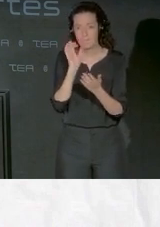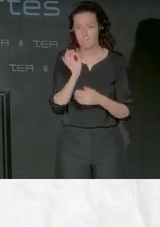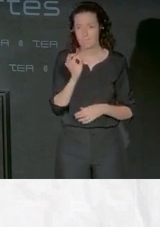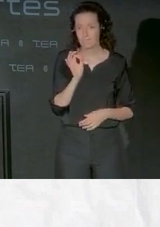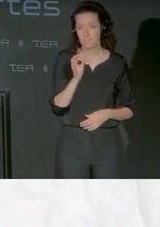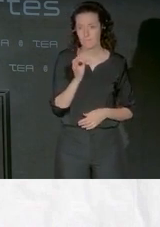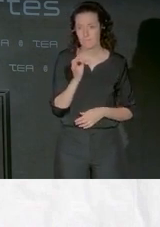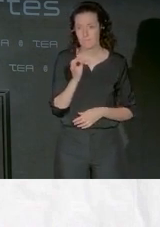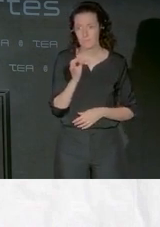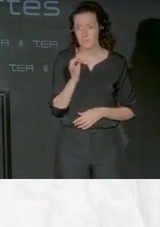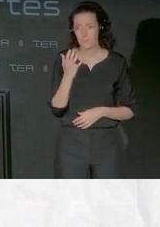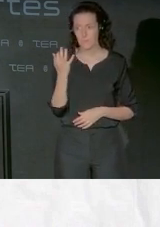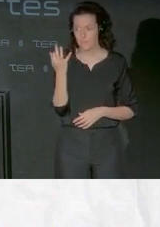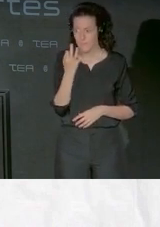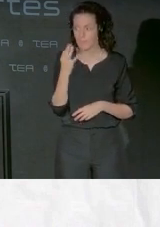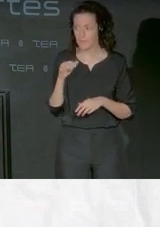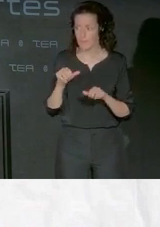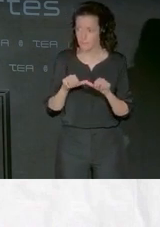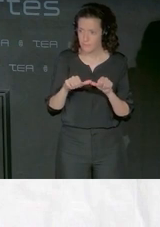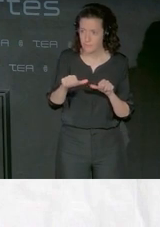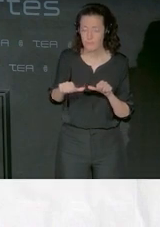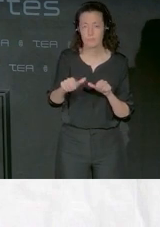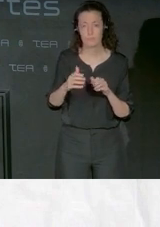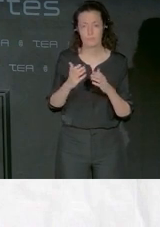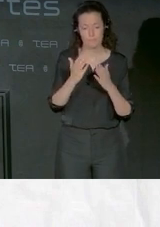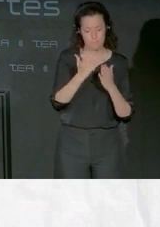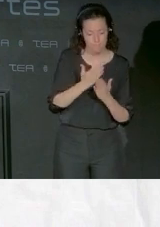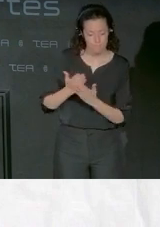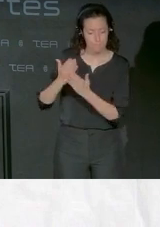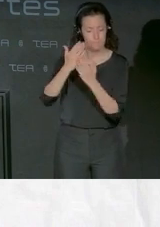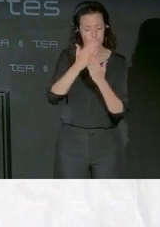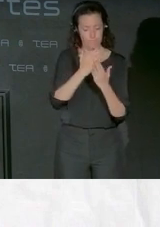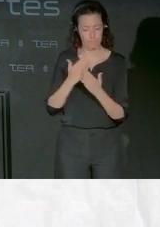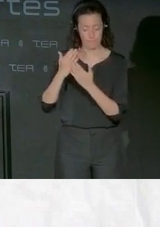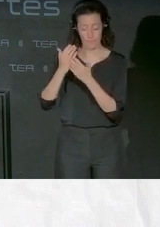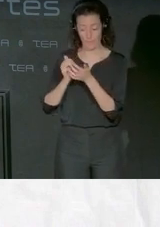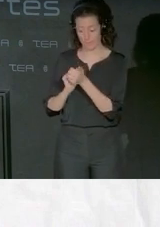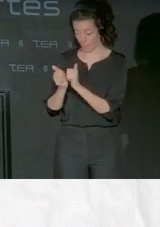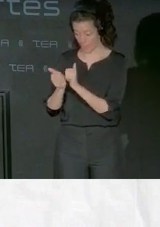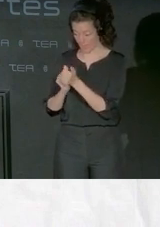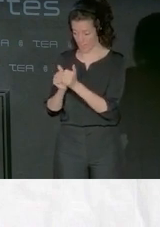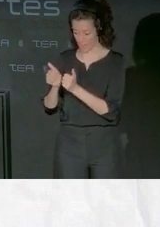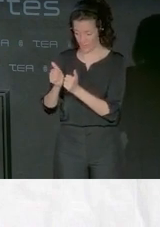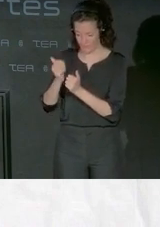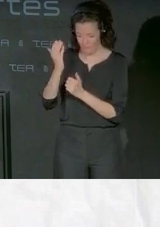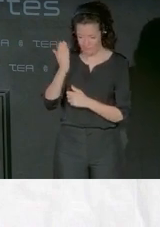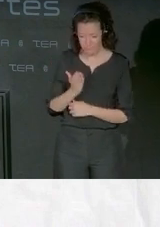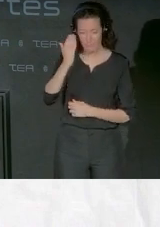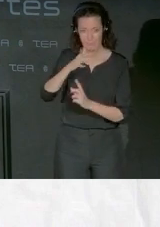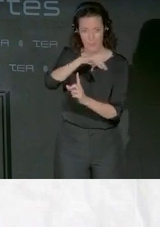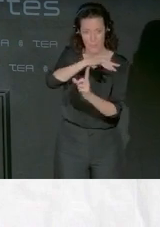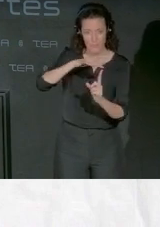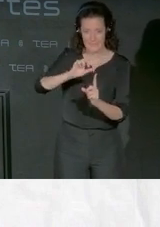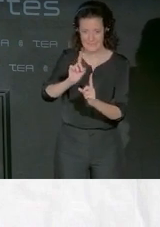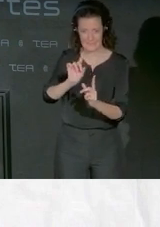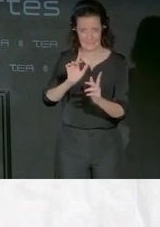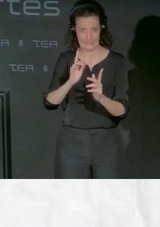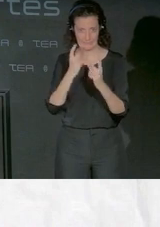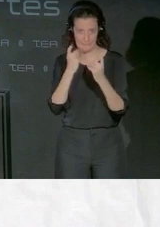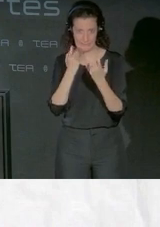are some sector-driven initiatives like Playing for the Planet that you might have heard of, which is